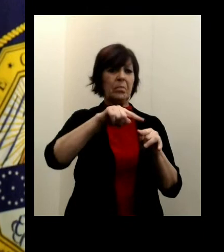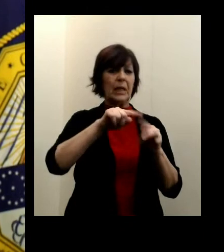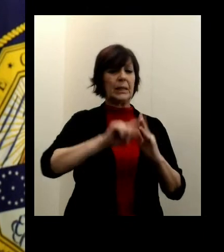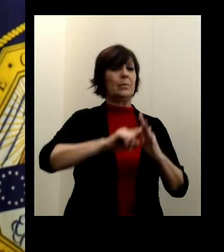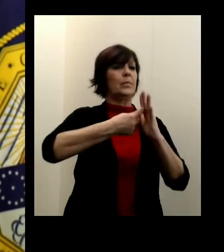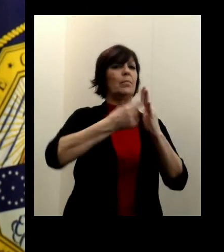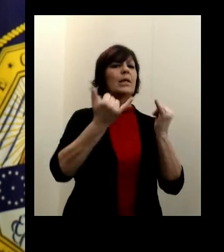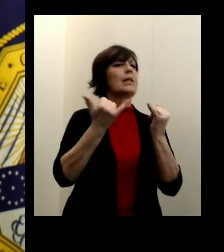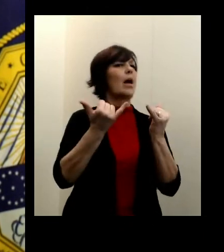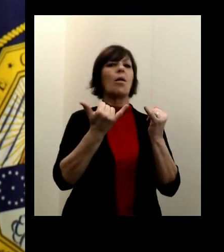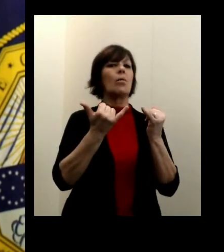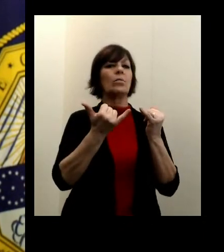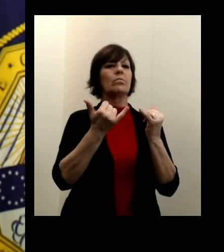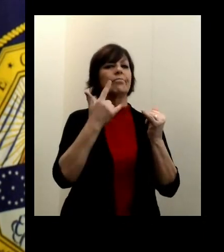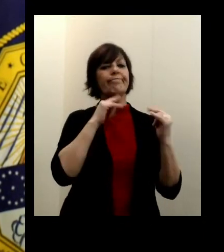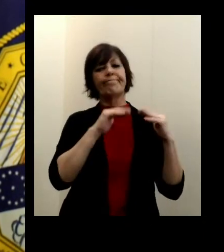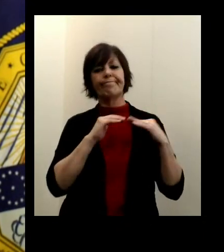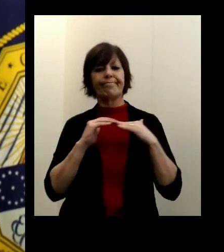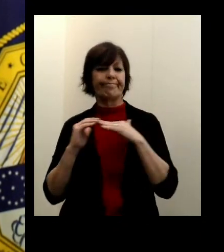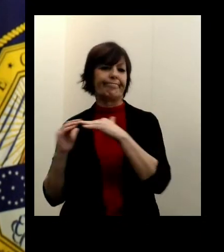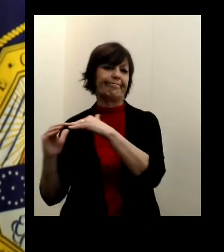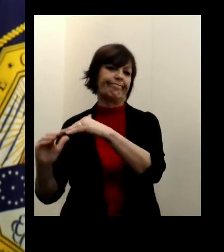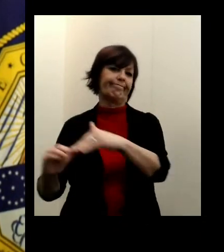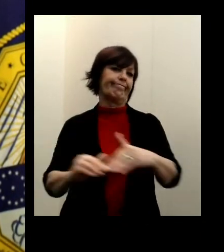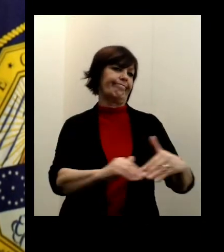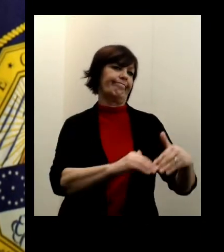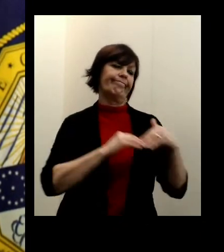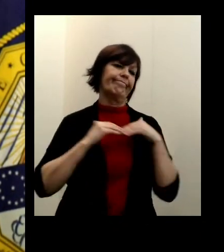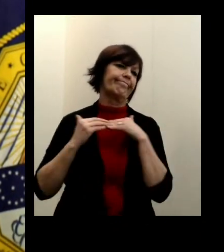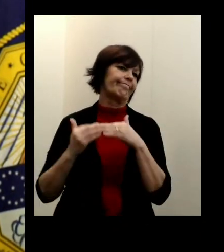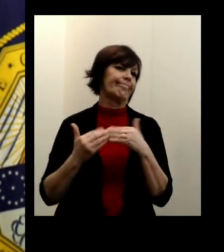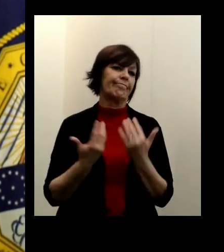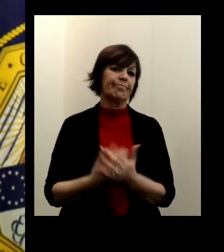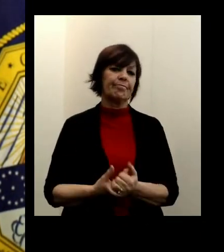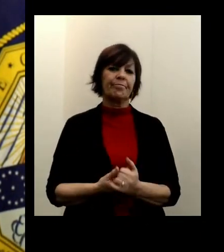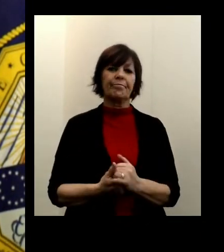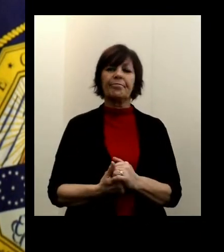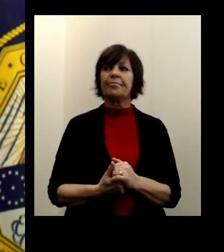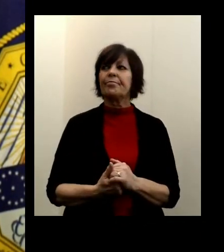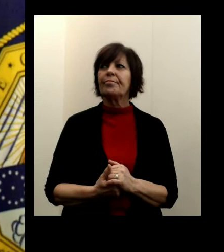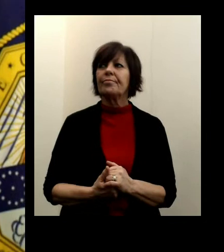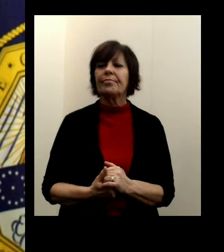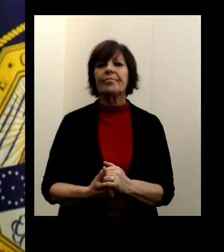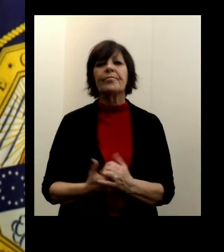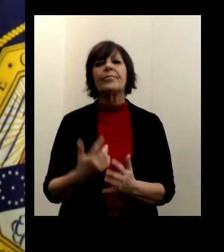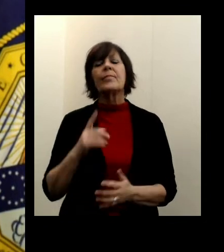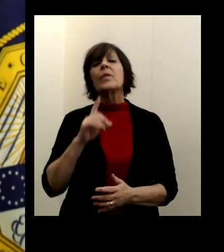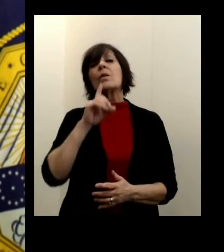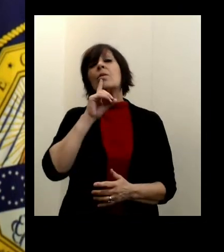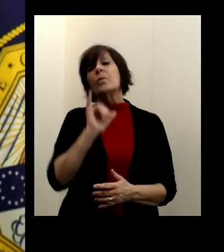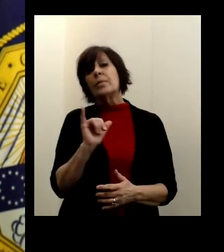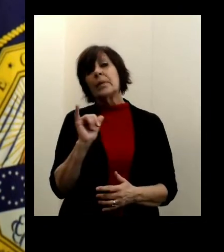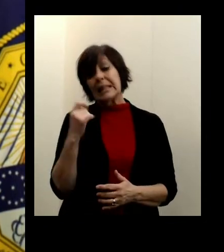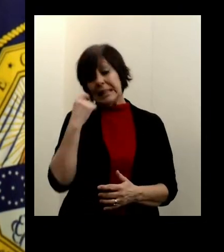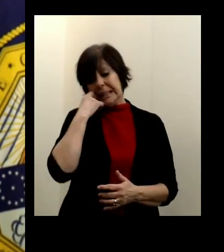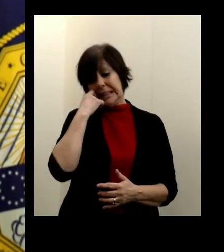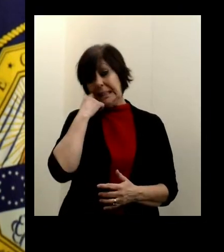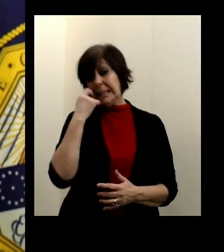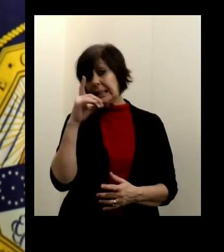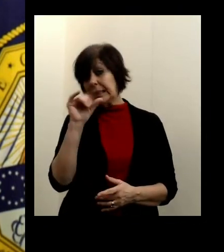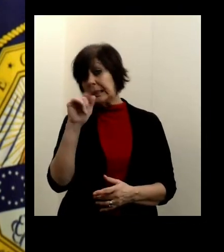on, at higher rates of infection as well as higher rates of death than they should. Actually, as of the most recent